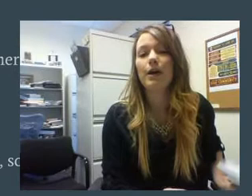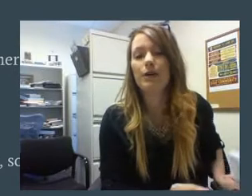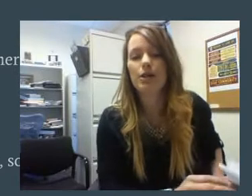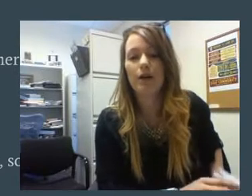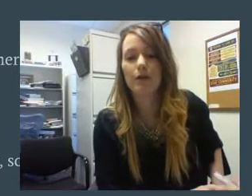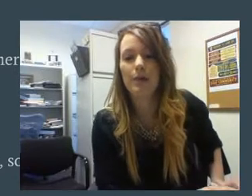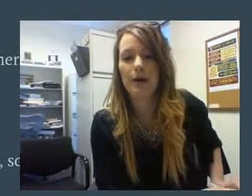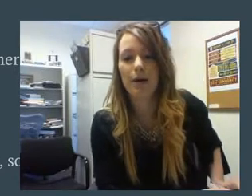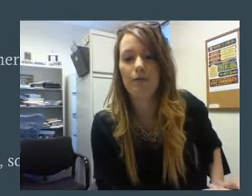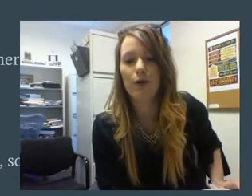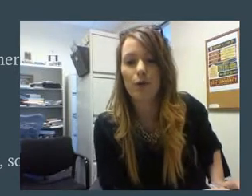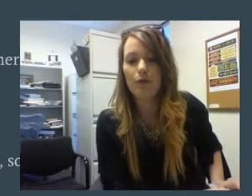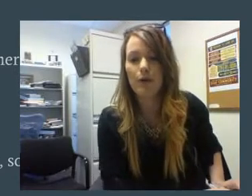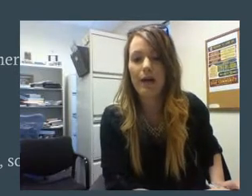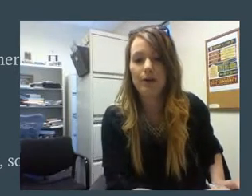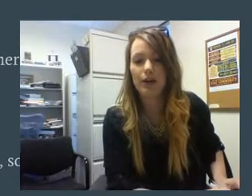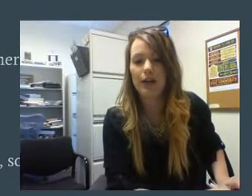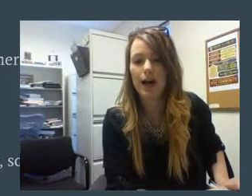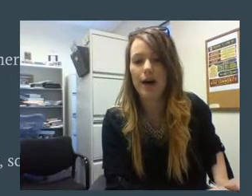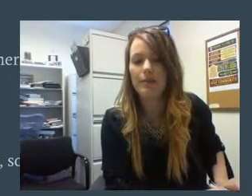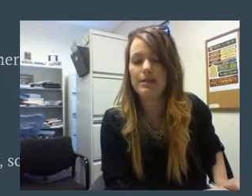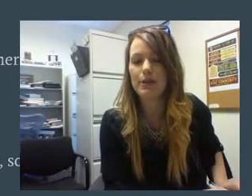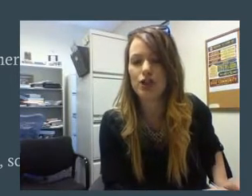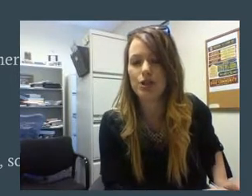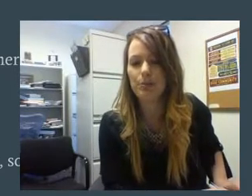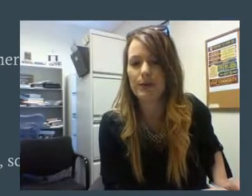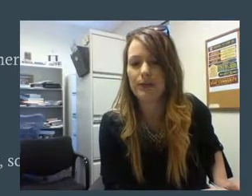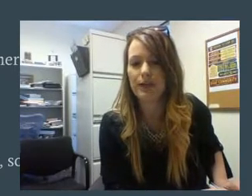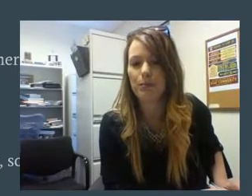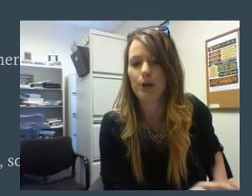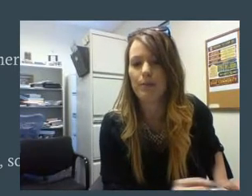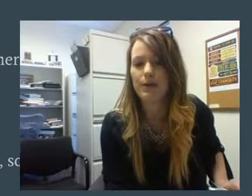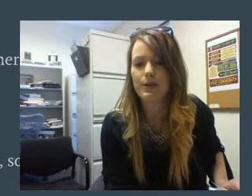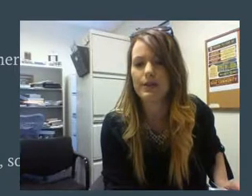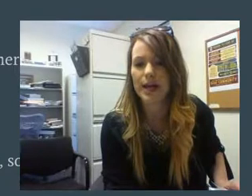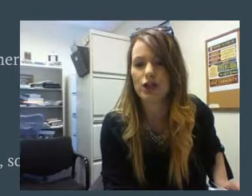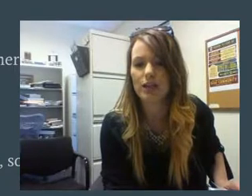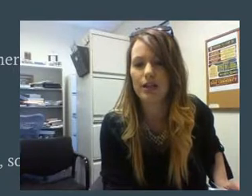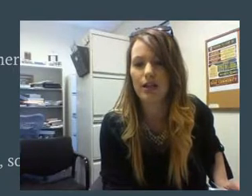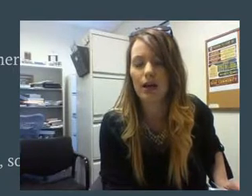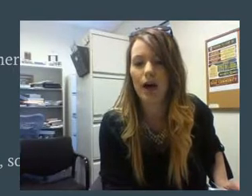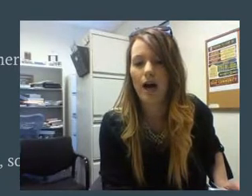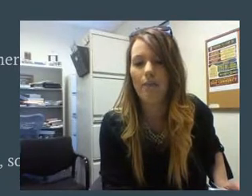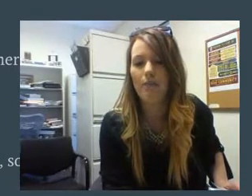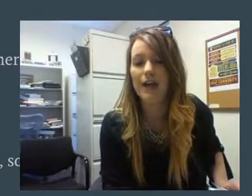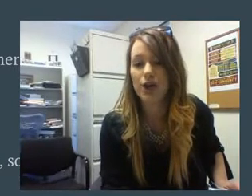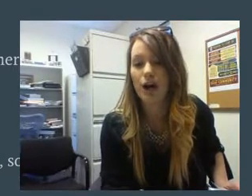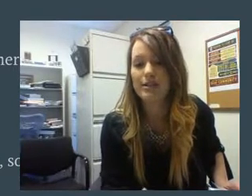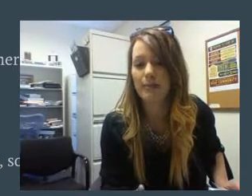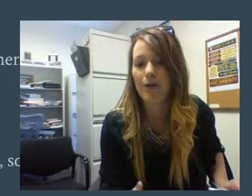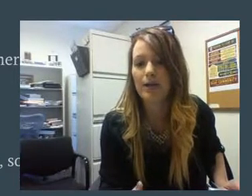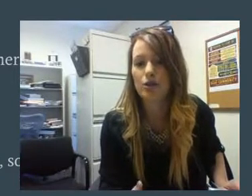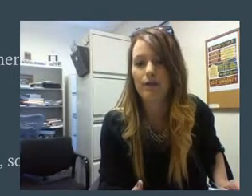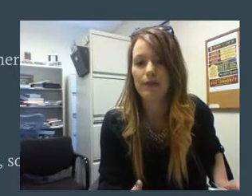So, I want to talk for a minute about focal vocabulary. It's mentioned just briefly in your book, but there's a section that